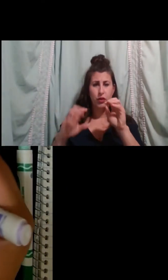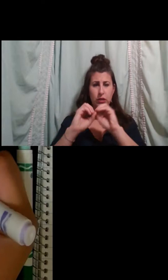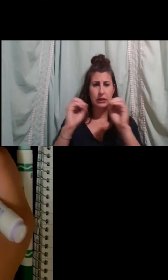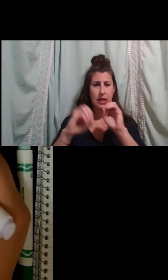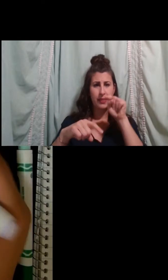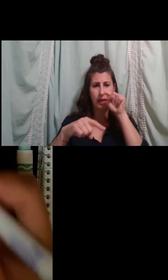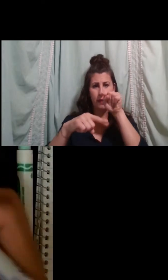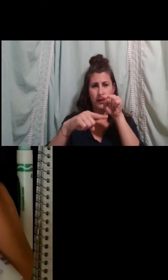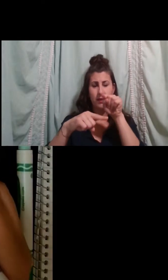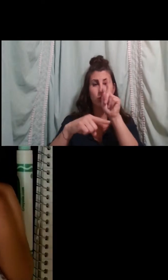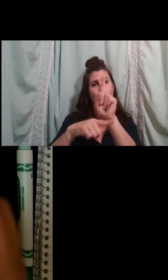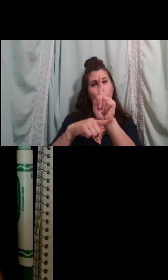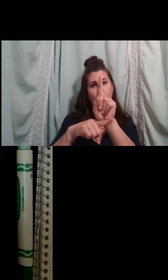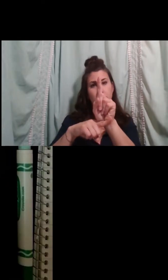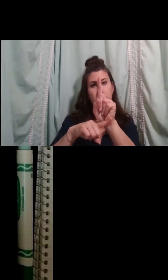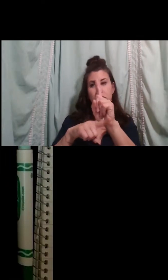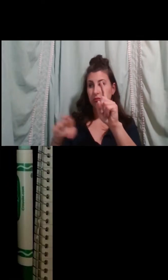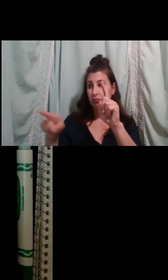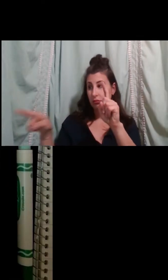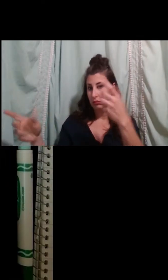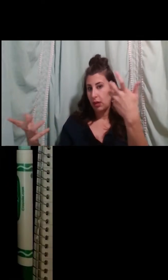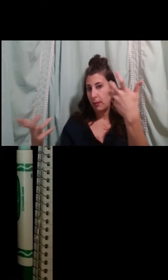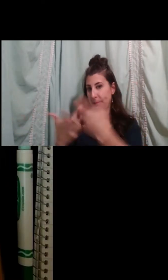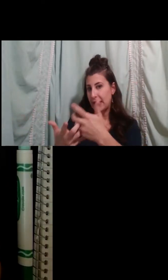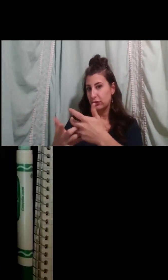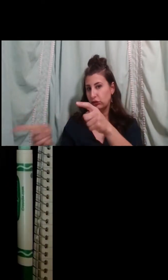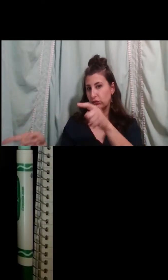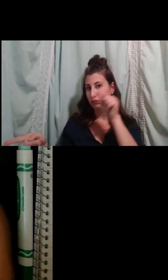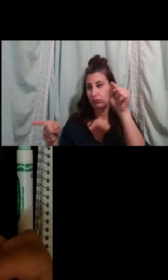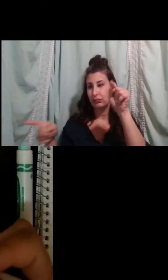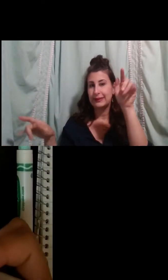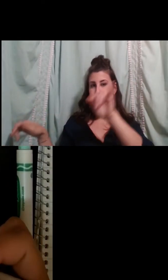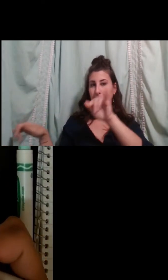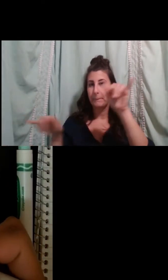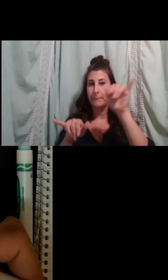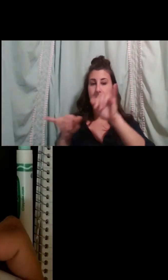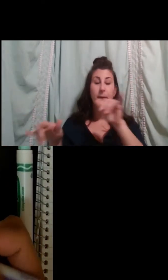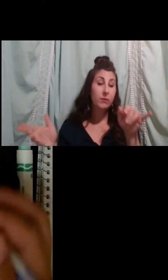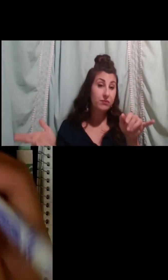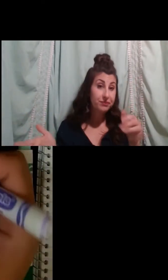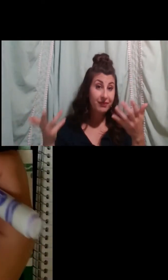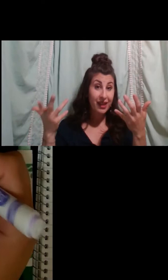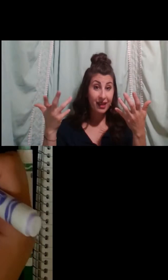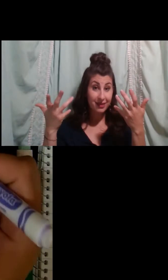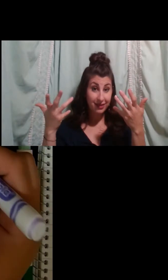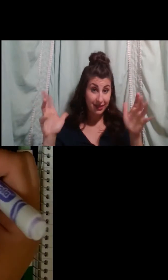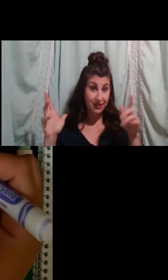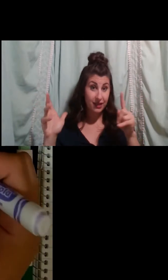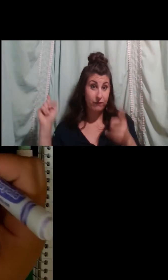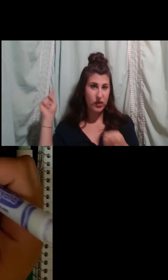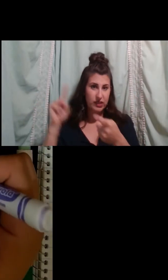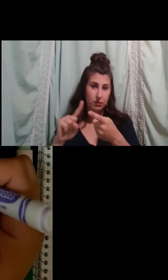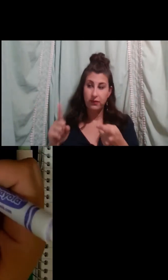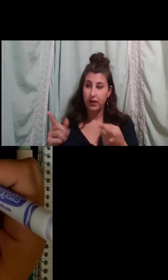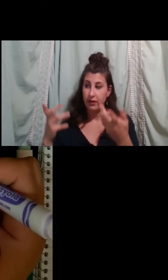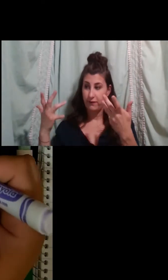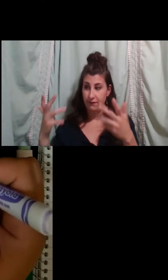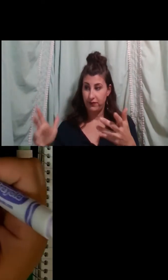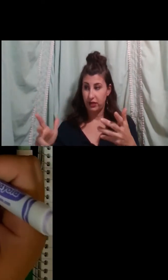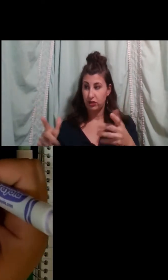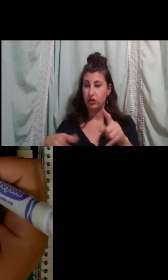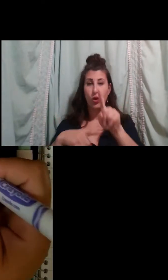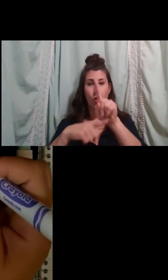going to put 1. That matches that one exactly. All right, and that simplifies to be 1